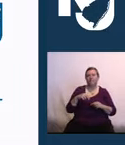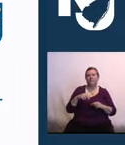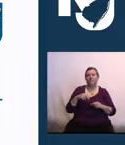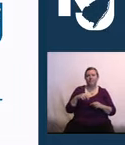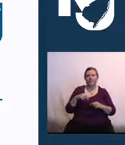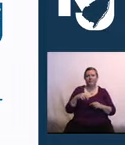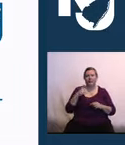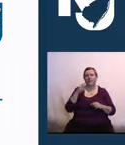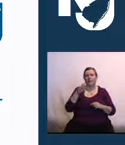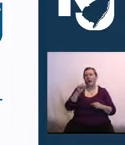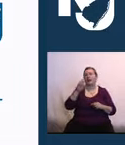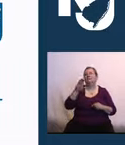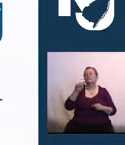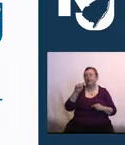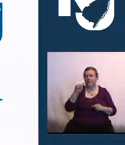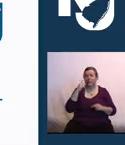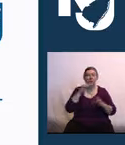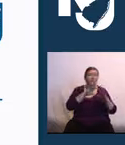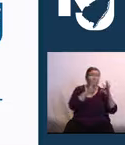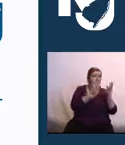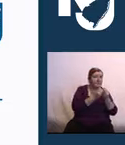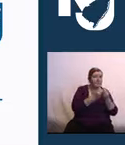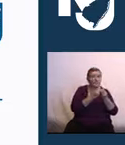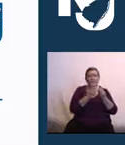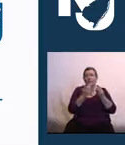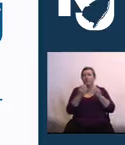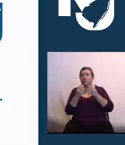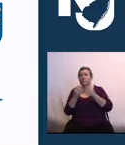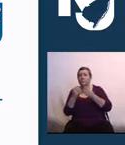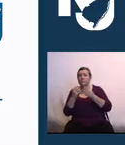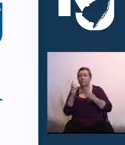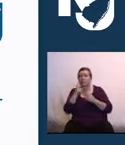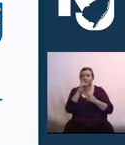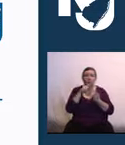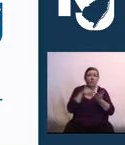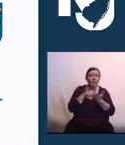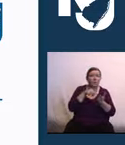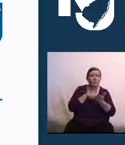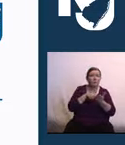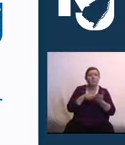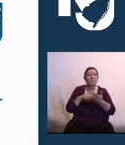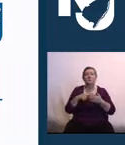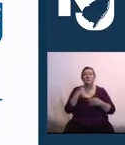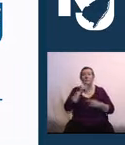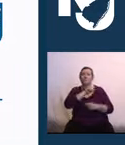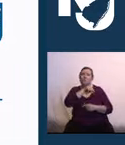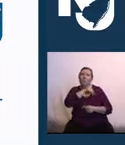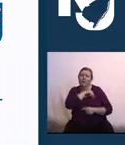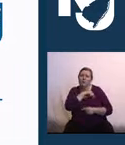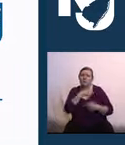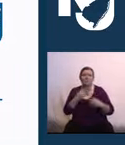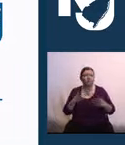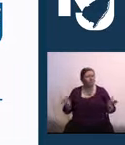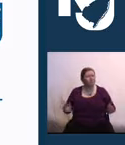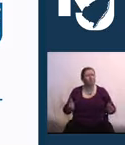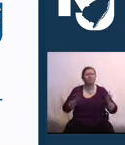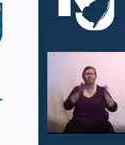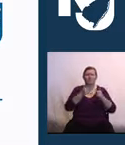families looking for affordable and high-quality health care coverage are strongly encouraged to visit